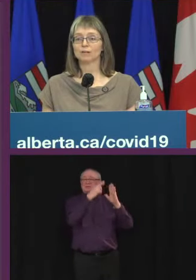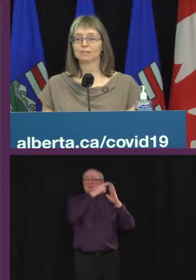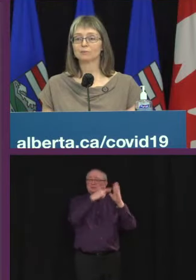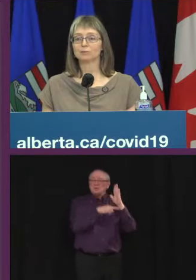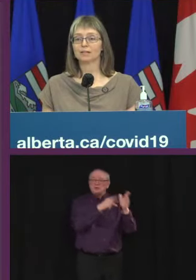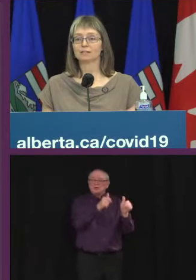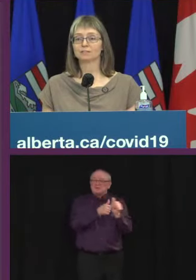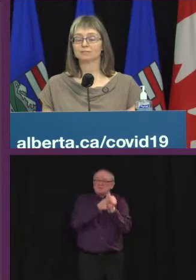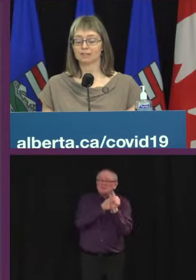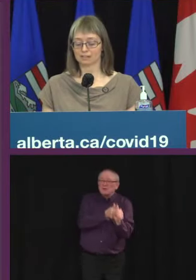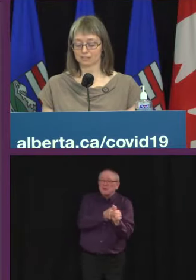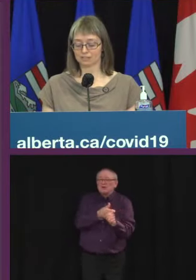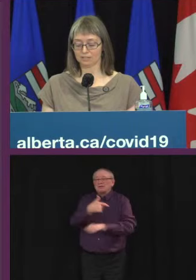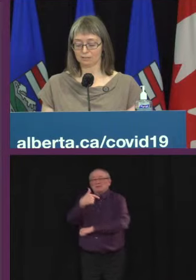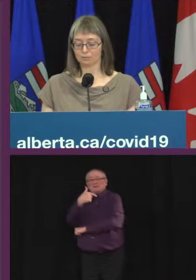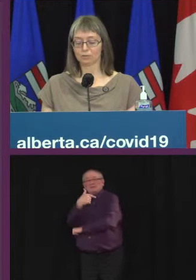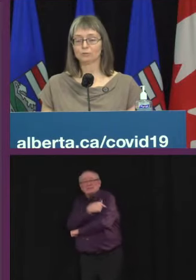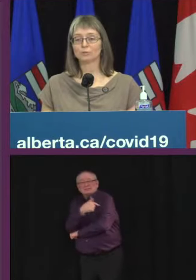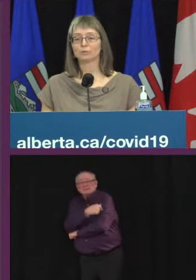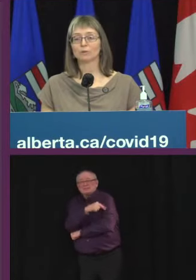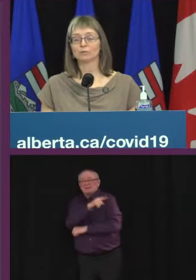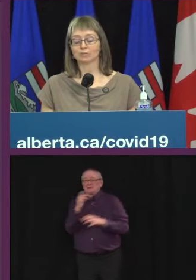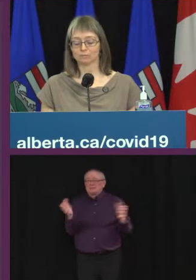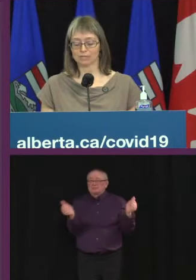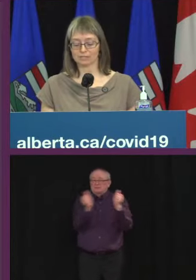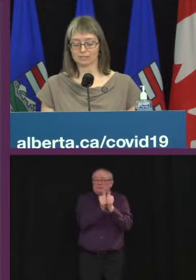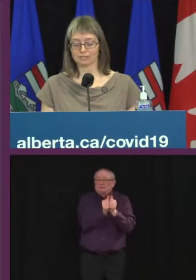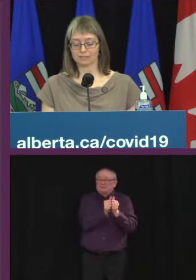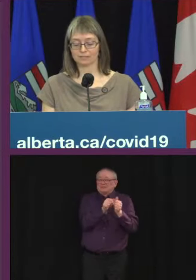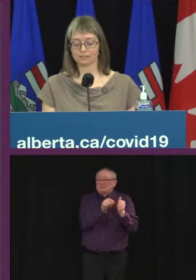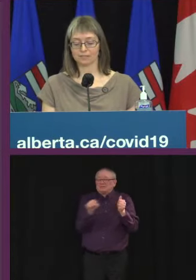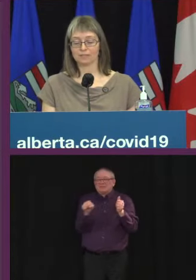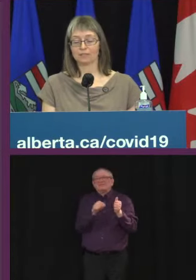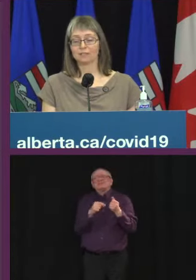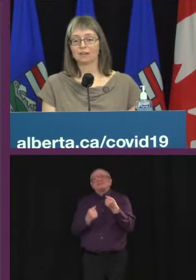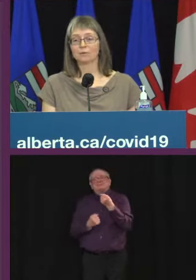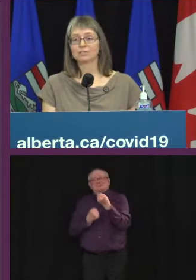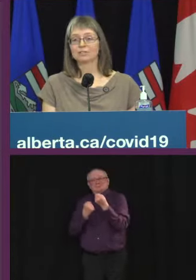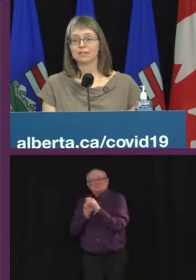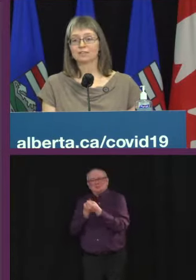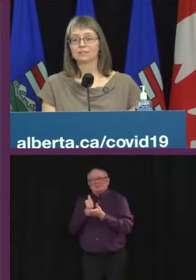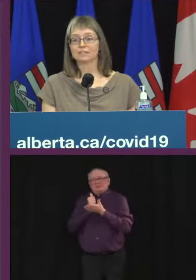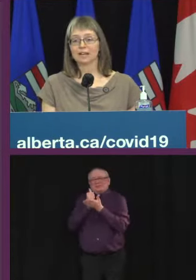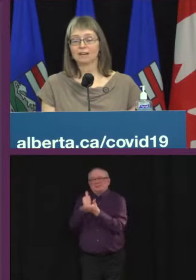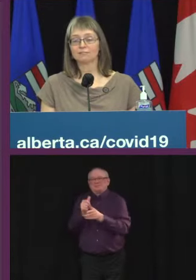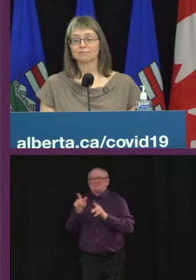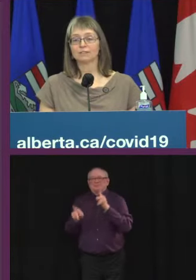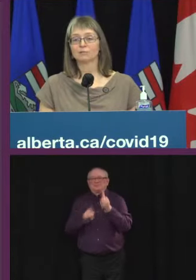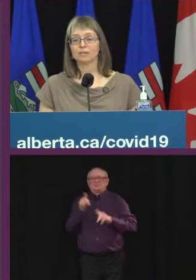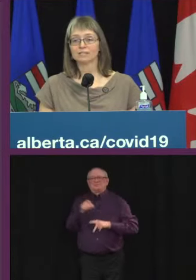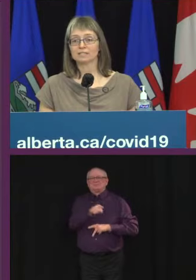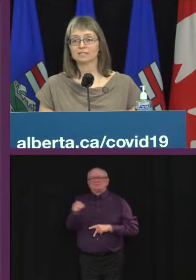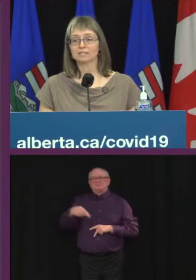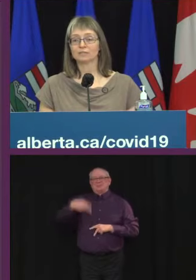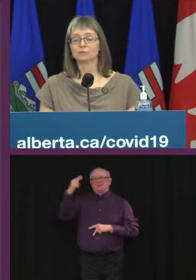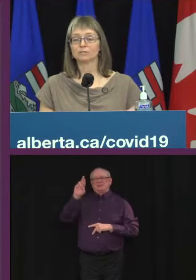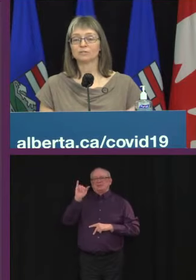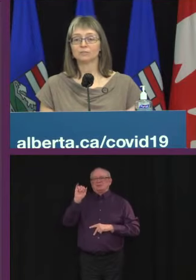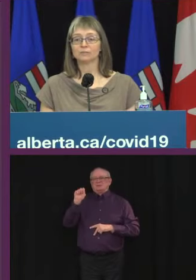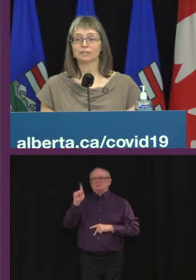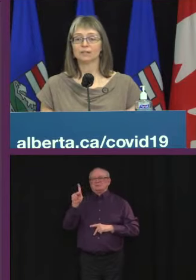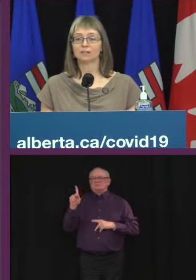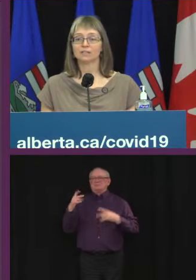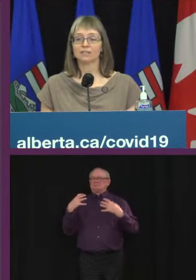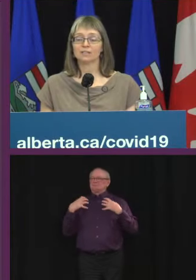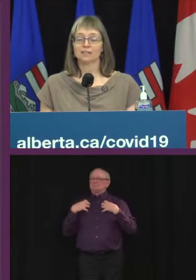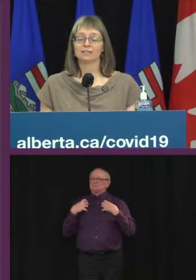have a tremendous protective effect for those who are most at risk. I want to thank the staff and residents in those